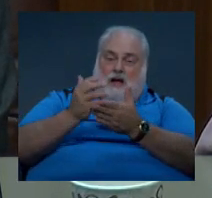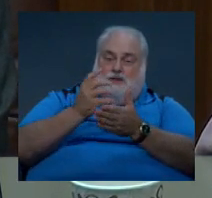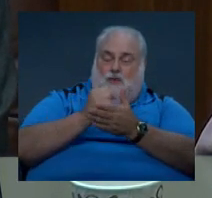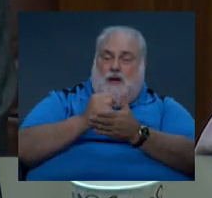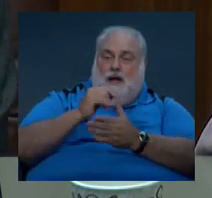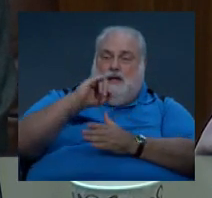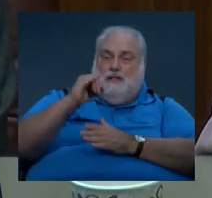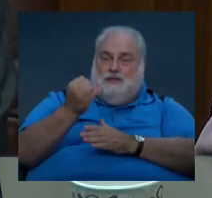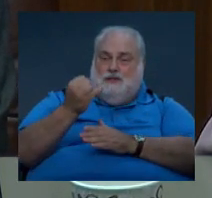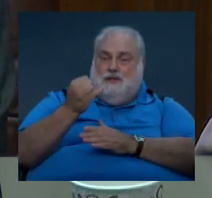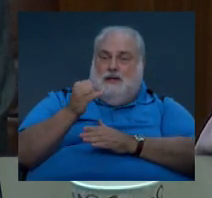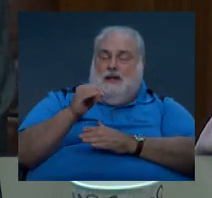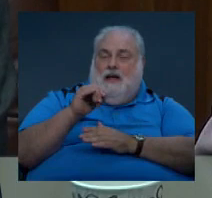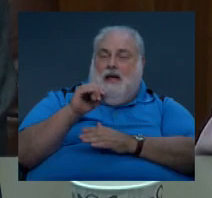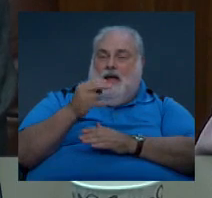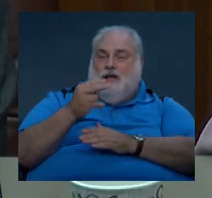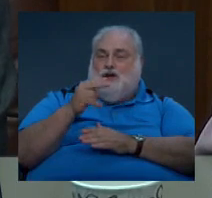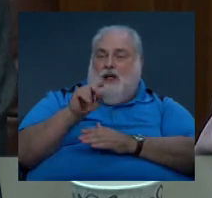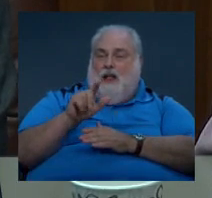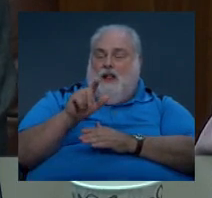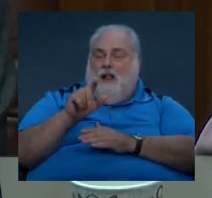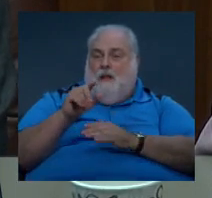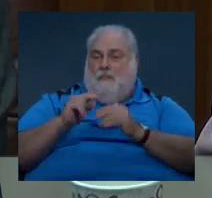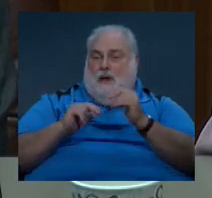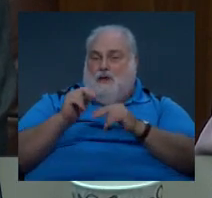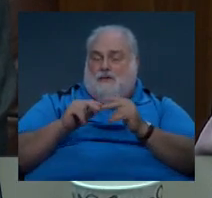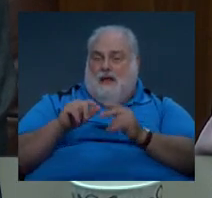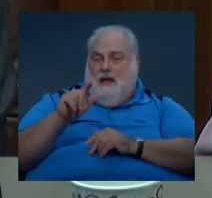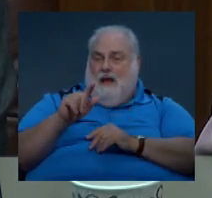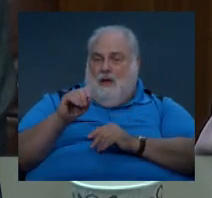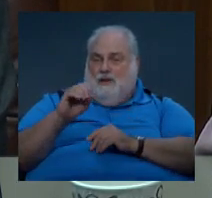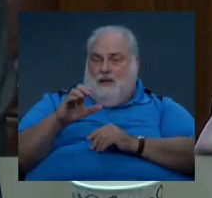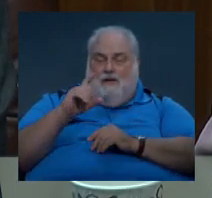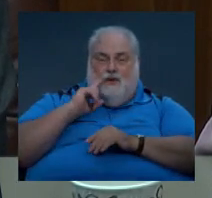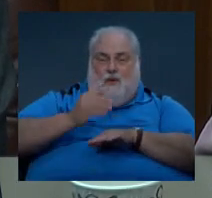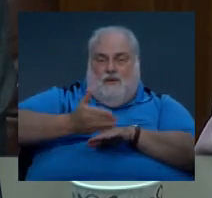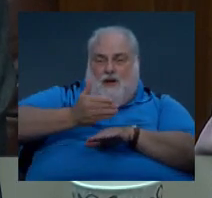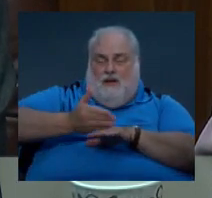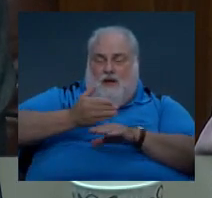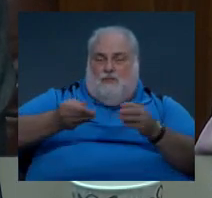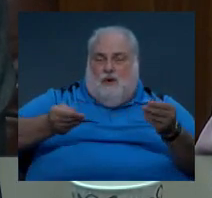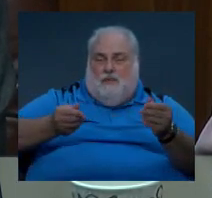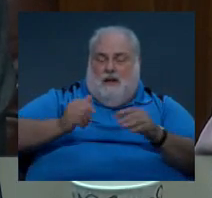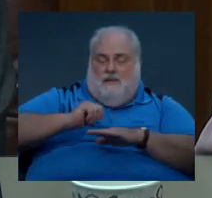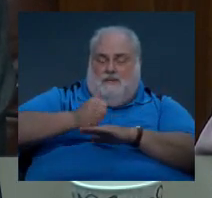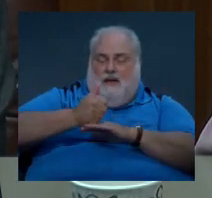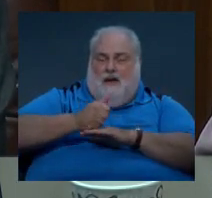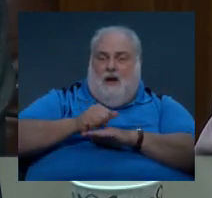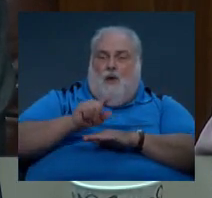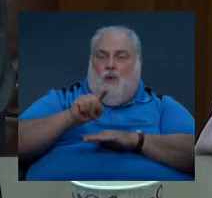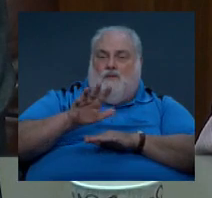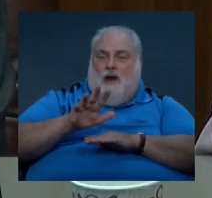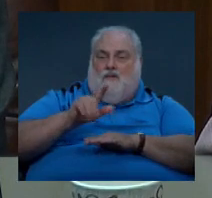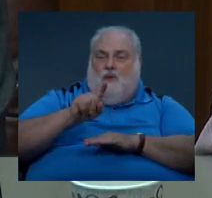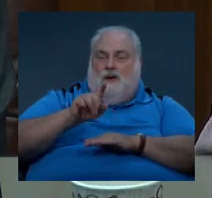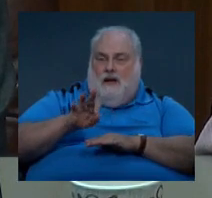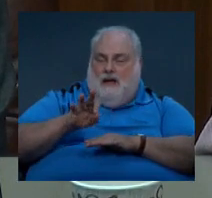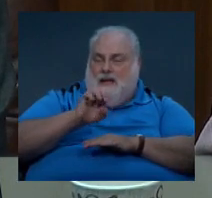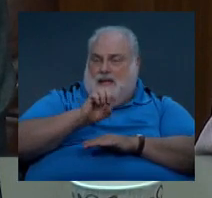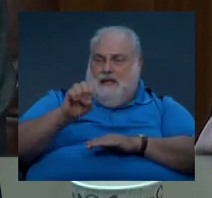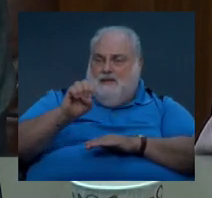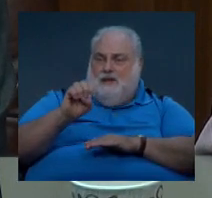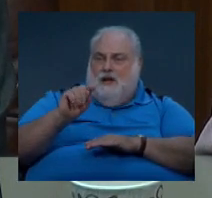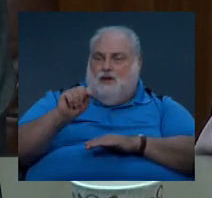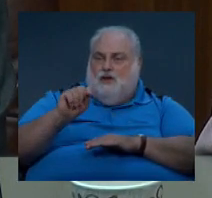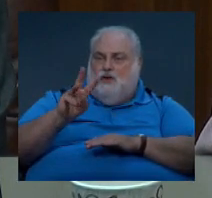with JHL Builders LLC for the revitalization of property located at 1519 East Twin Lakes Drive in the